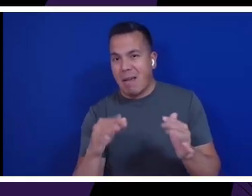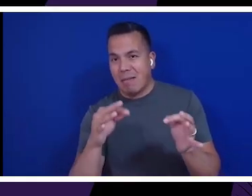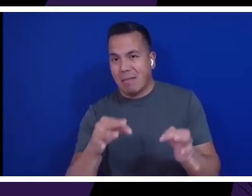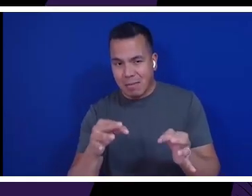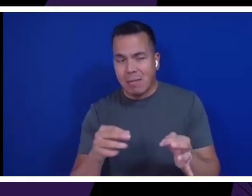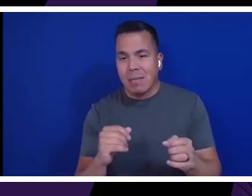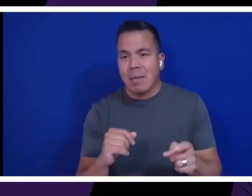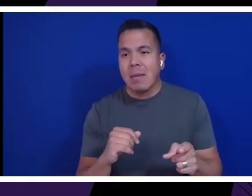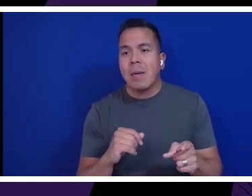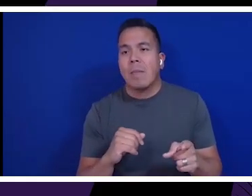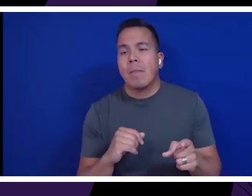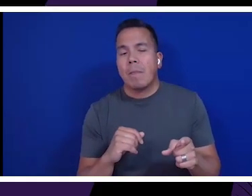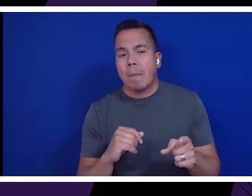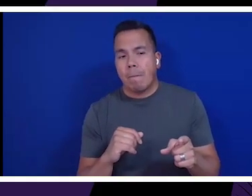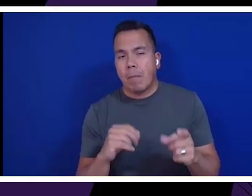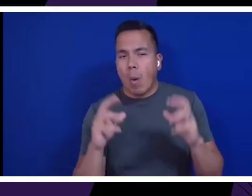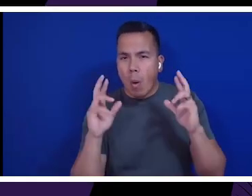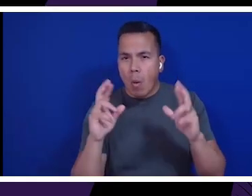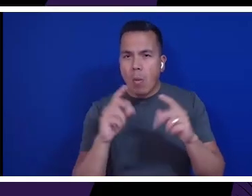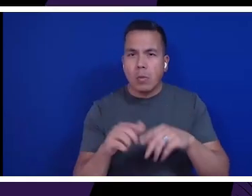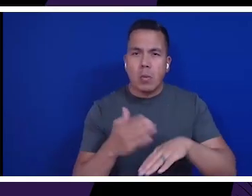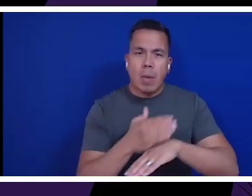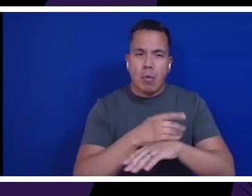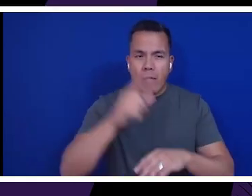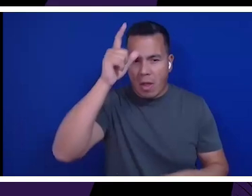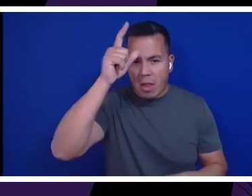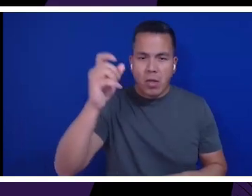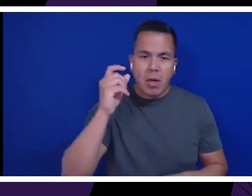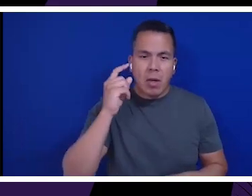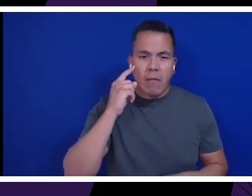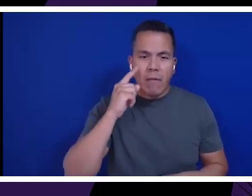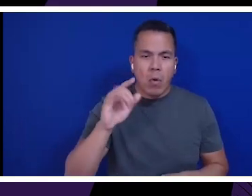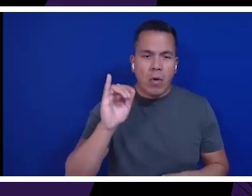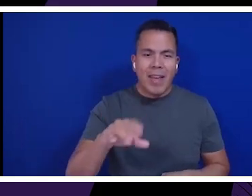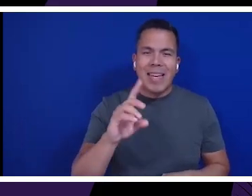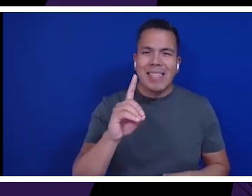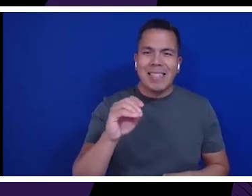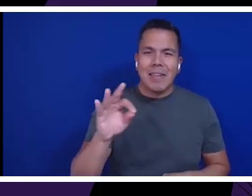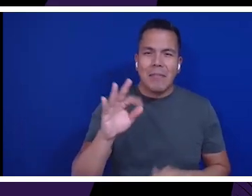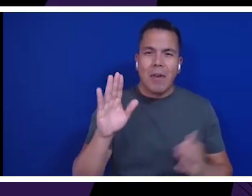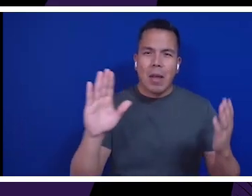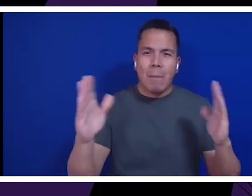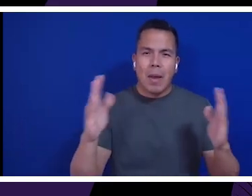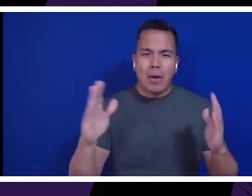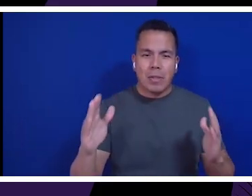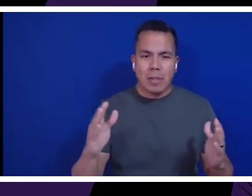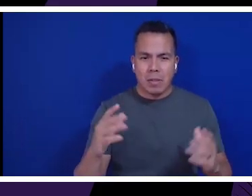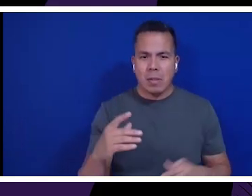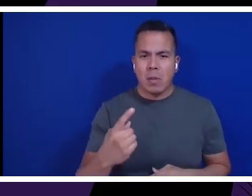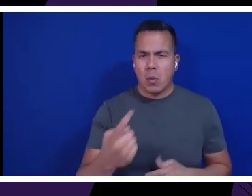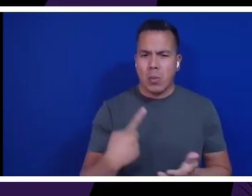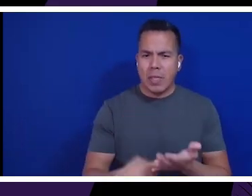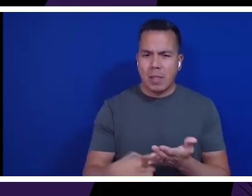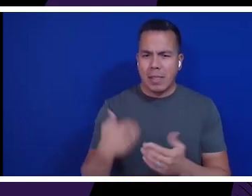the to improve the logic for the def comparison. And as we discussed last time, so for everyone to know, we are